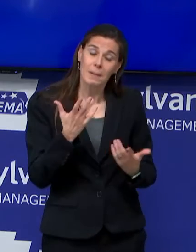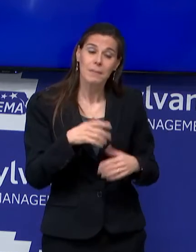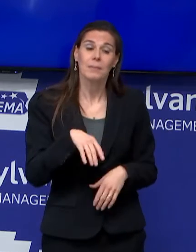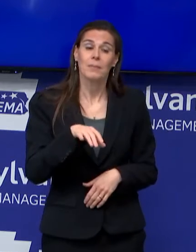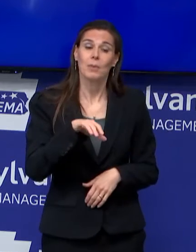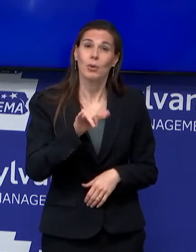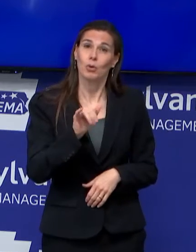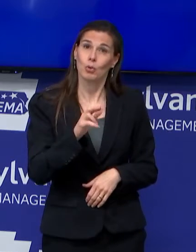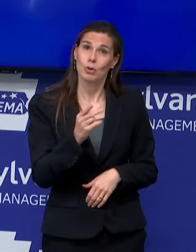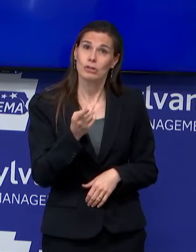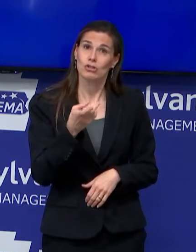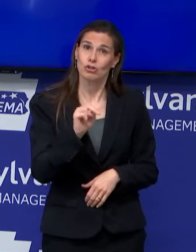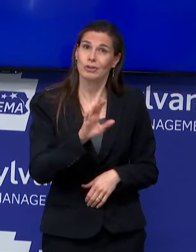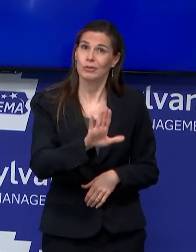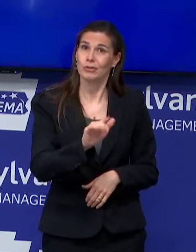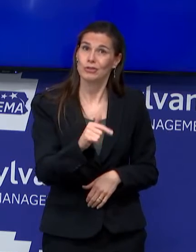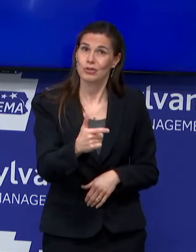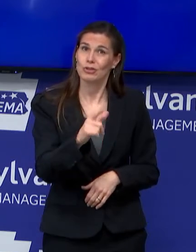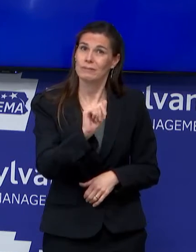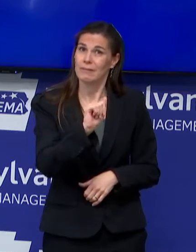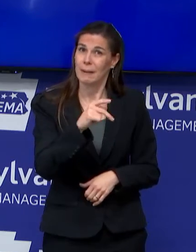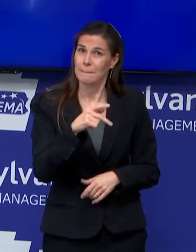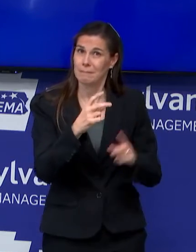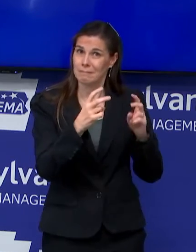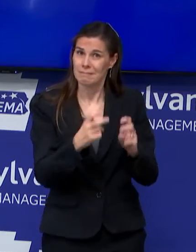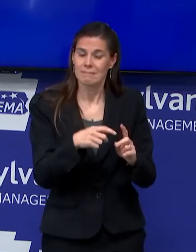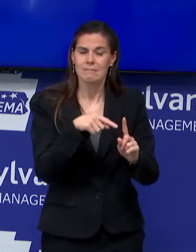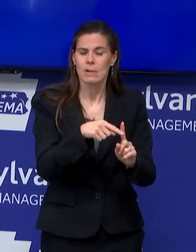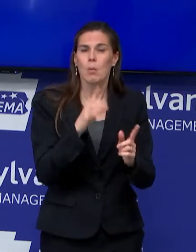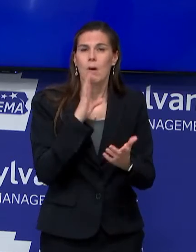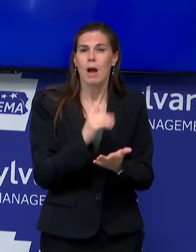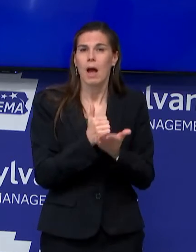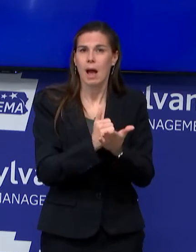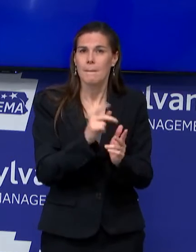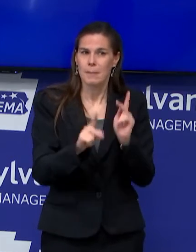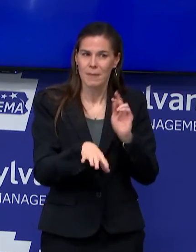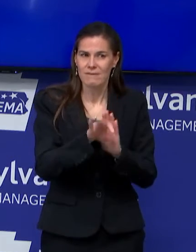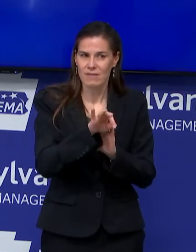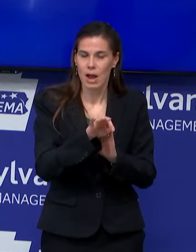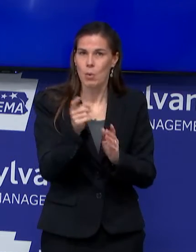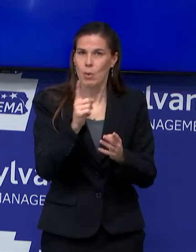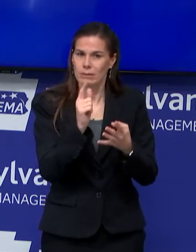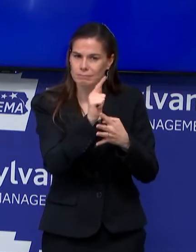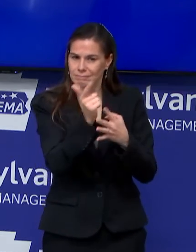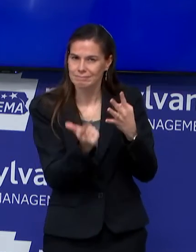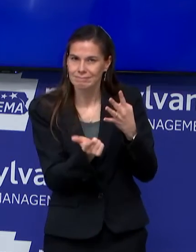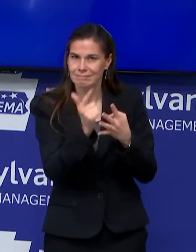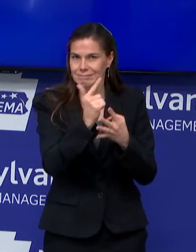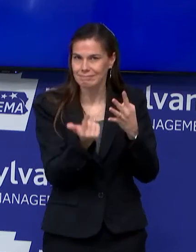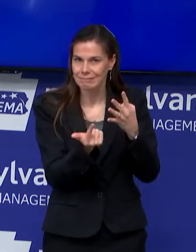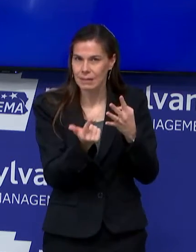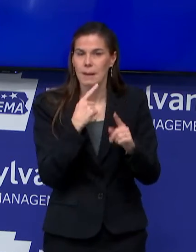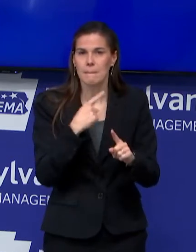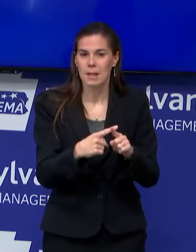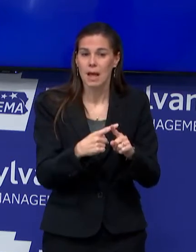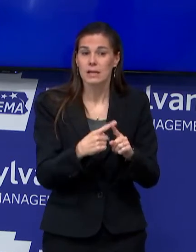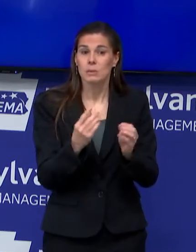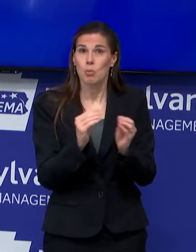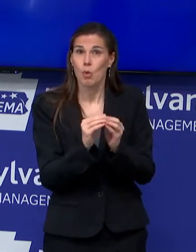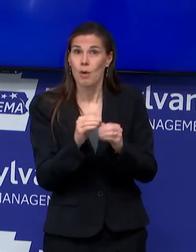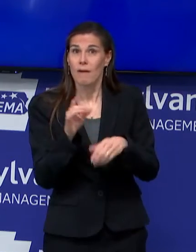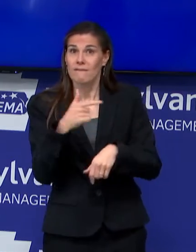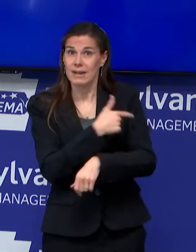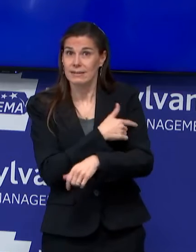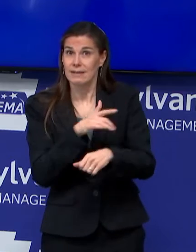folks identify where they are in the prioritization schedule. And I think in the short term, we're able to then communicate to those folks as vaccine becomes more available.